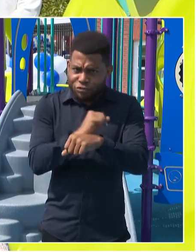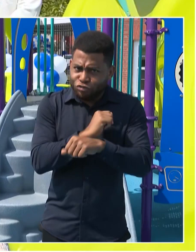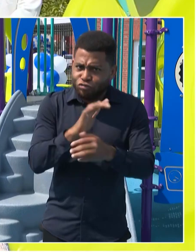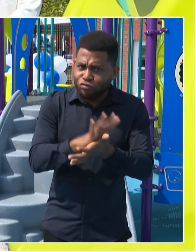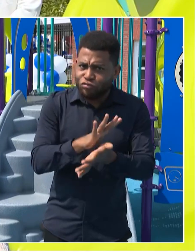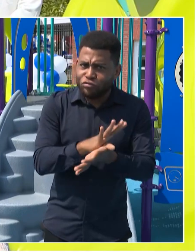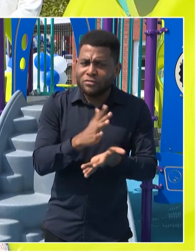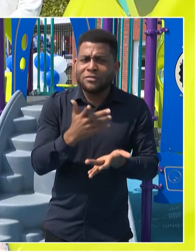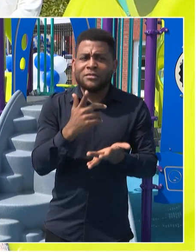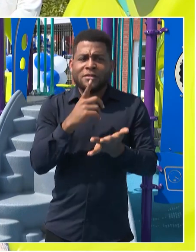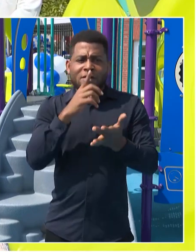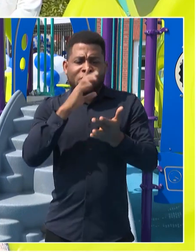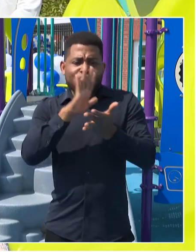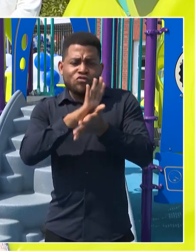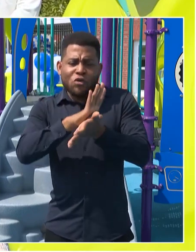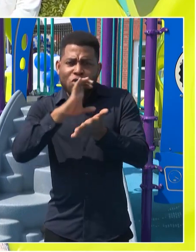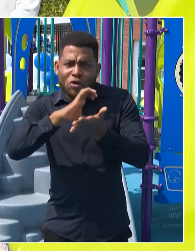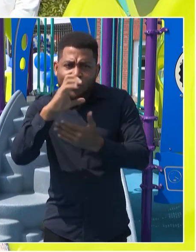that the chancellor